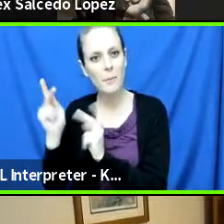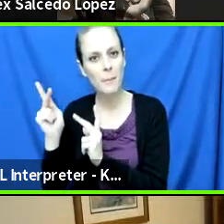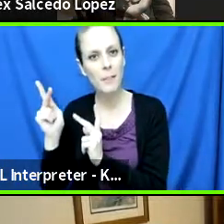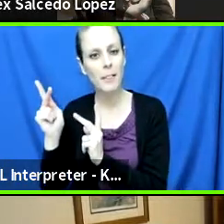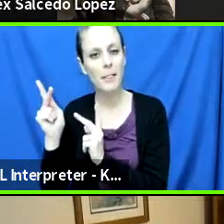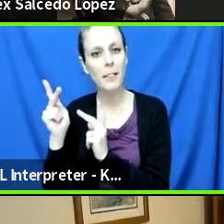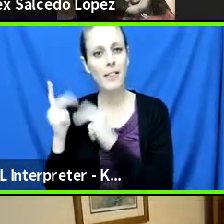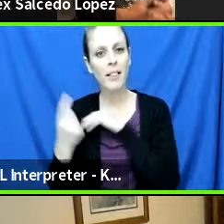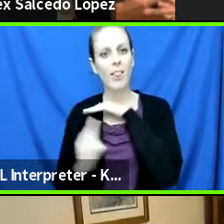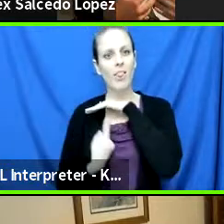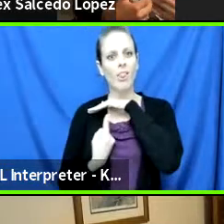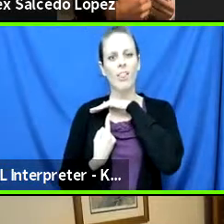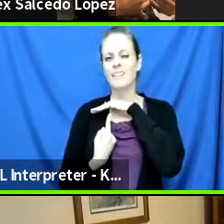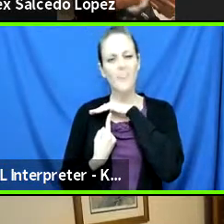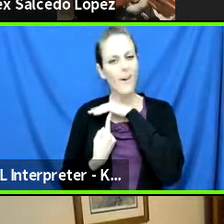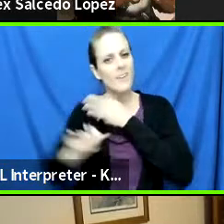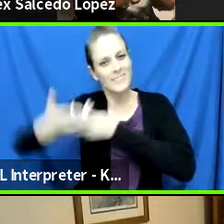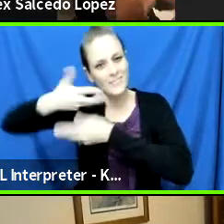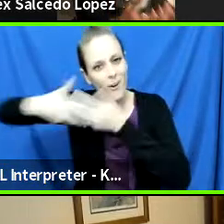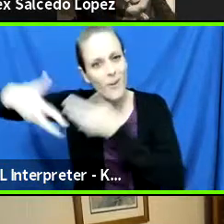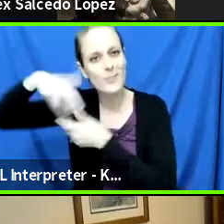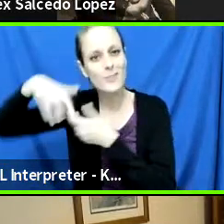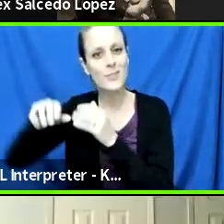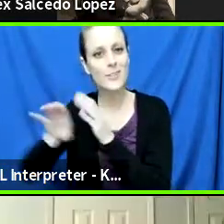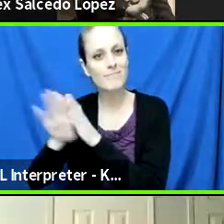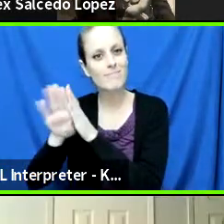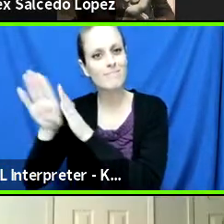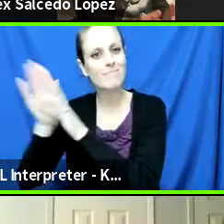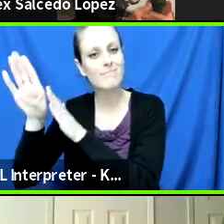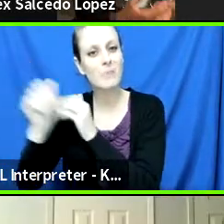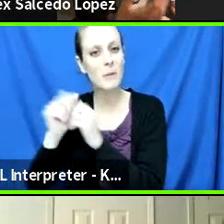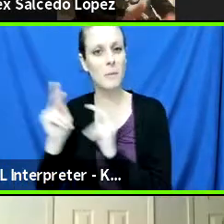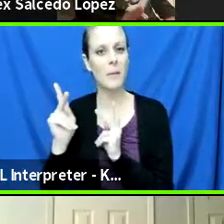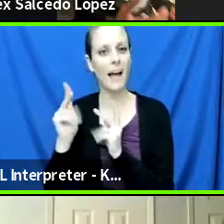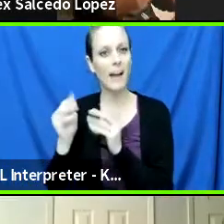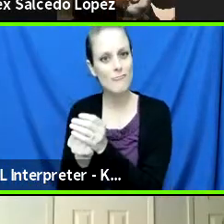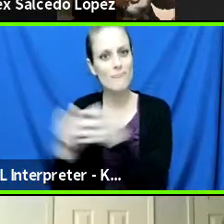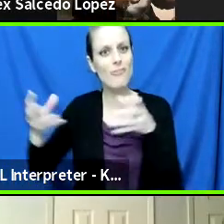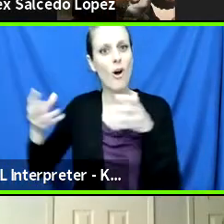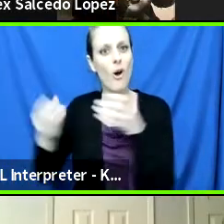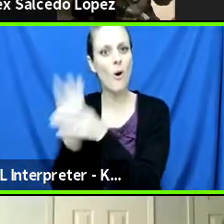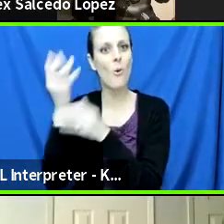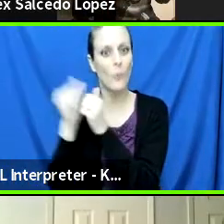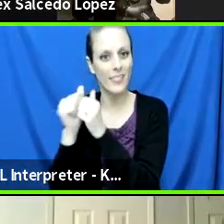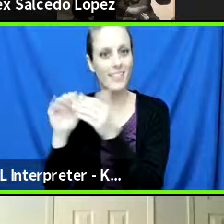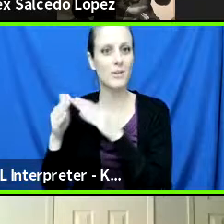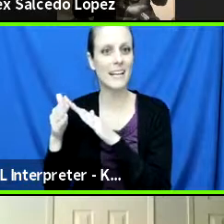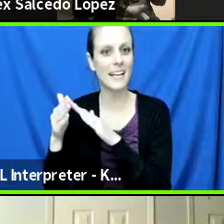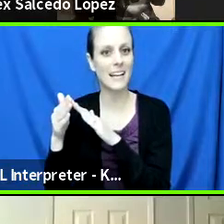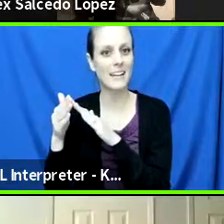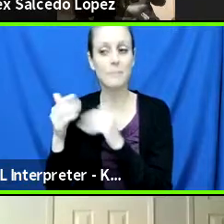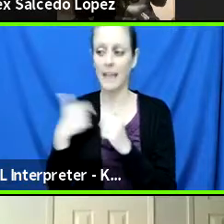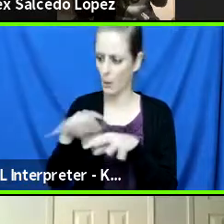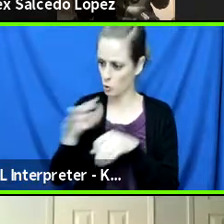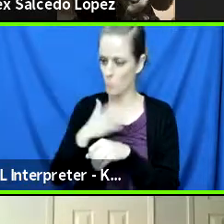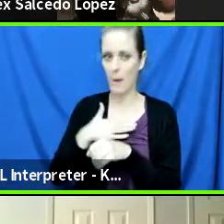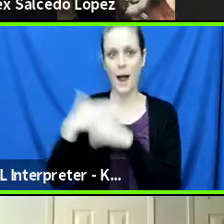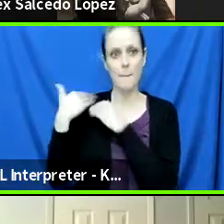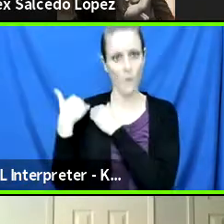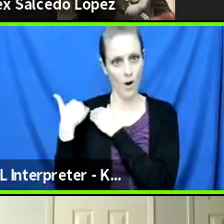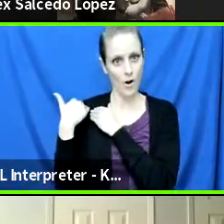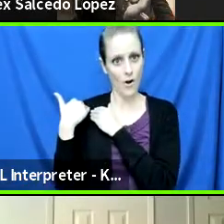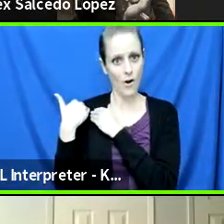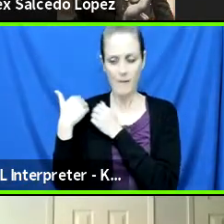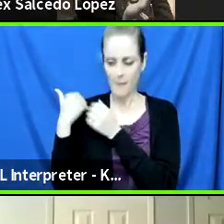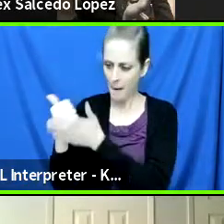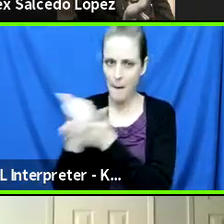people. That way I grow a bond with the community and say, you know what? I'm gonna do my part and help